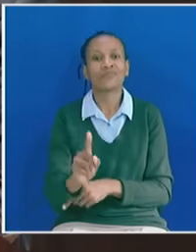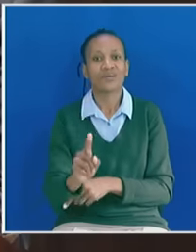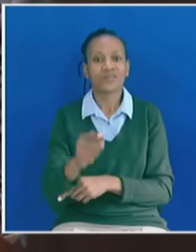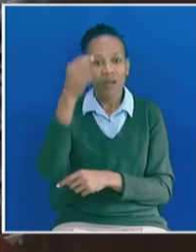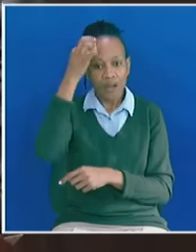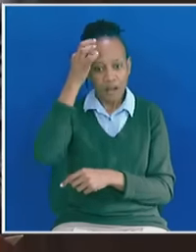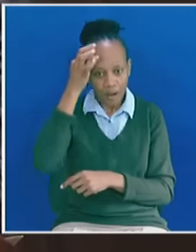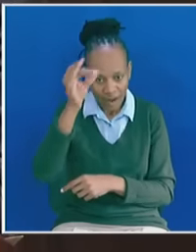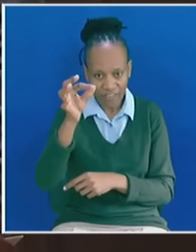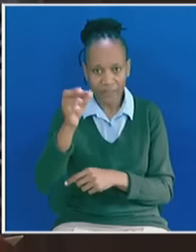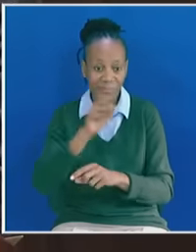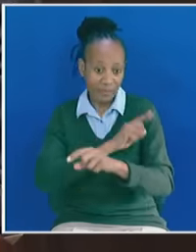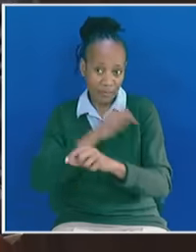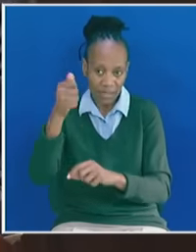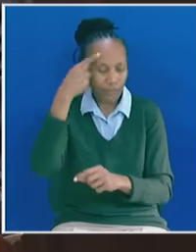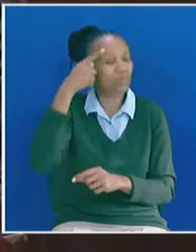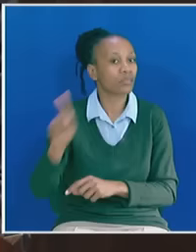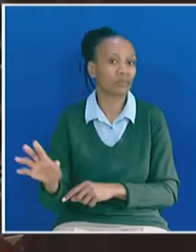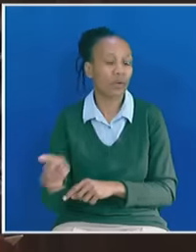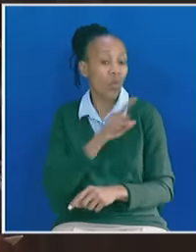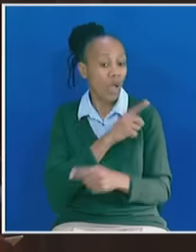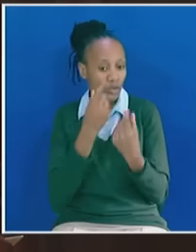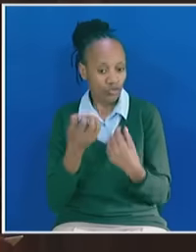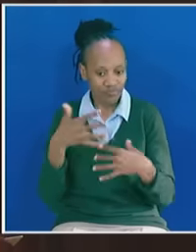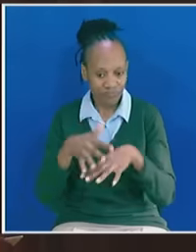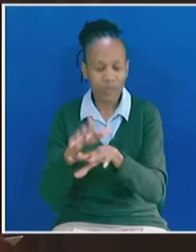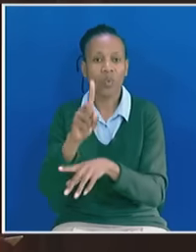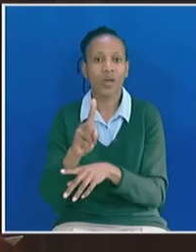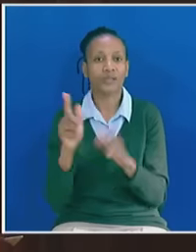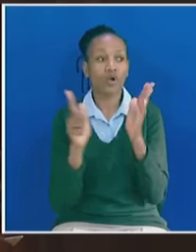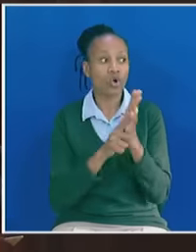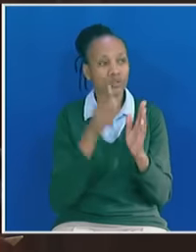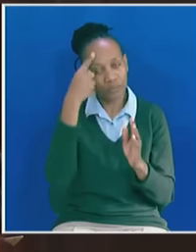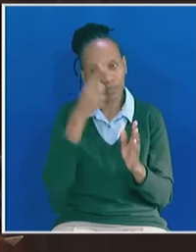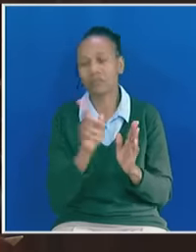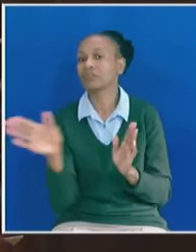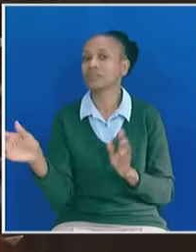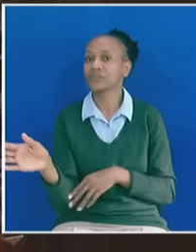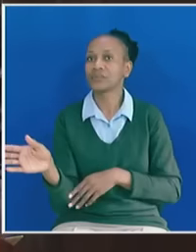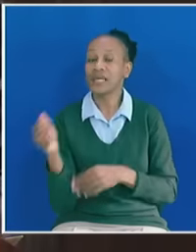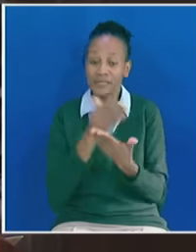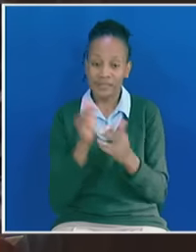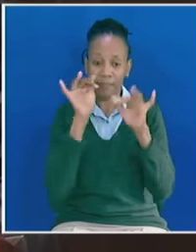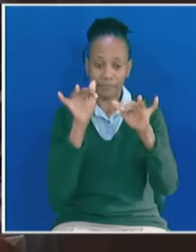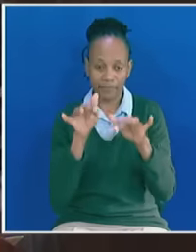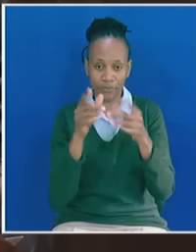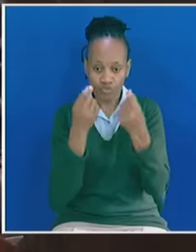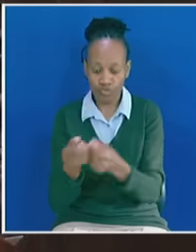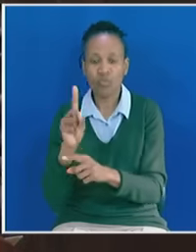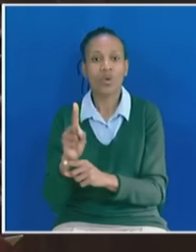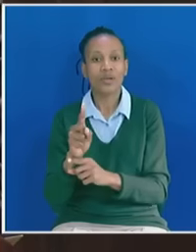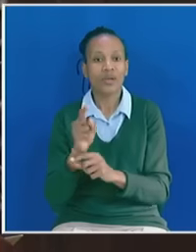state by engaging in acts that seek to provoke the law enforcement agencies. Hence, some people have acted with